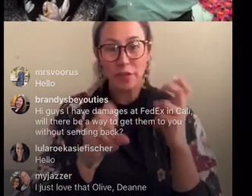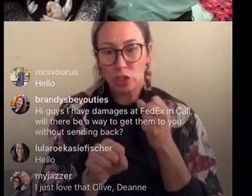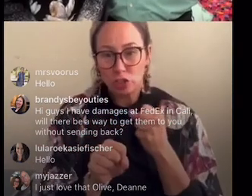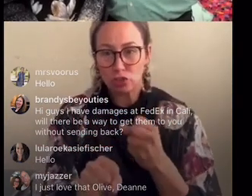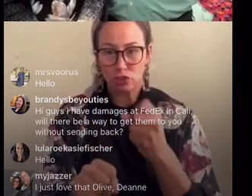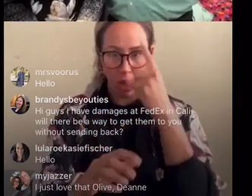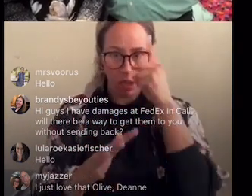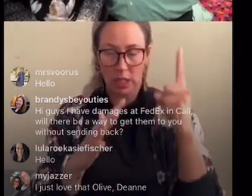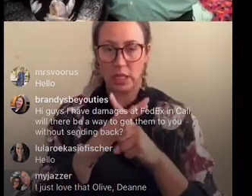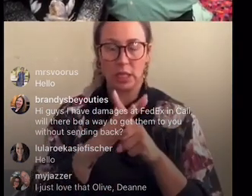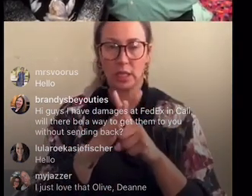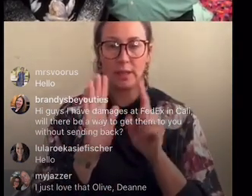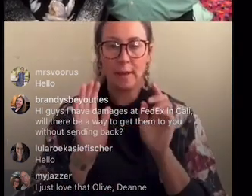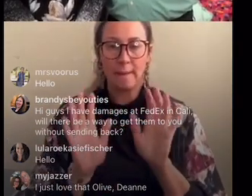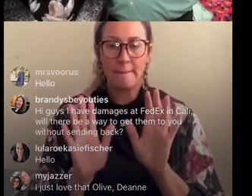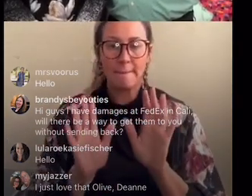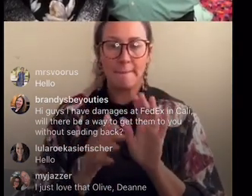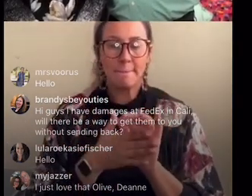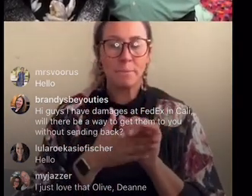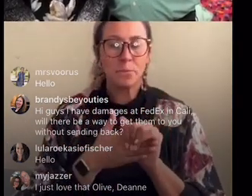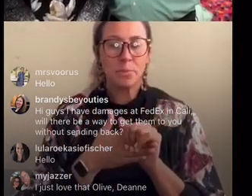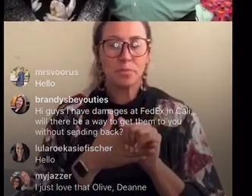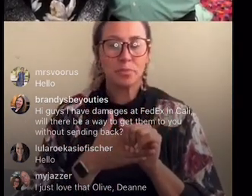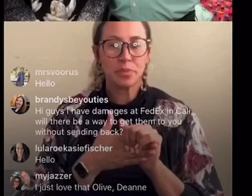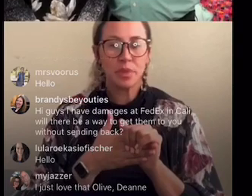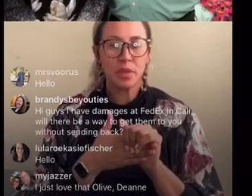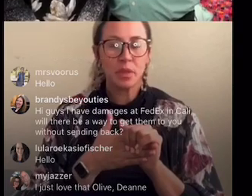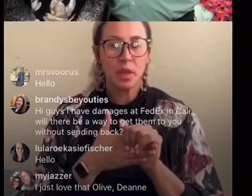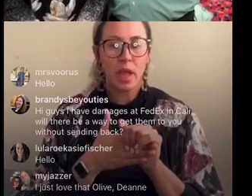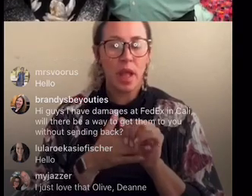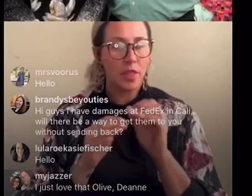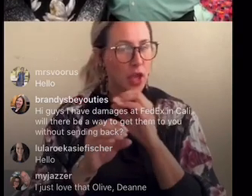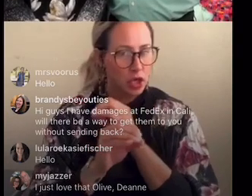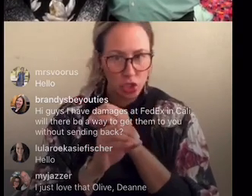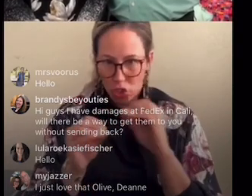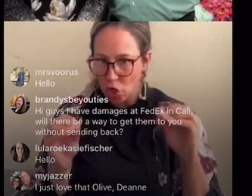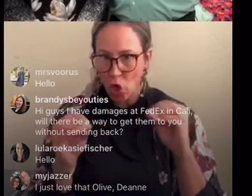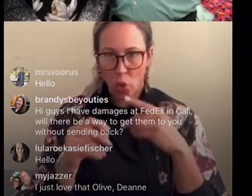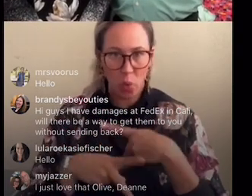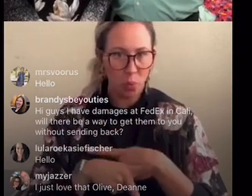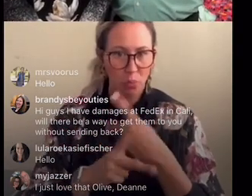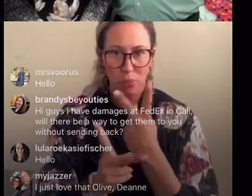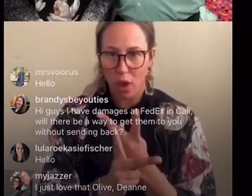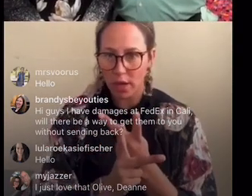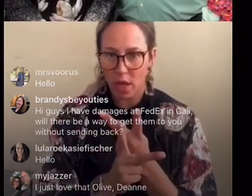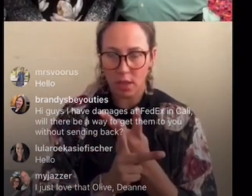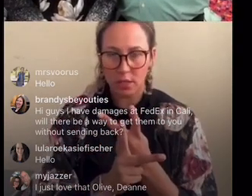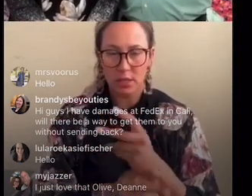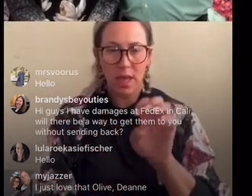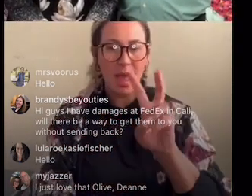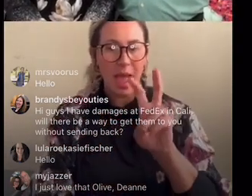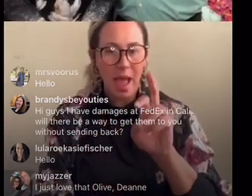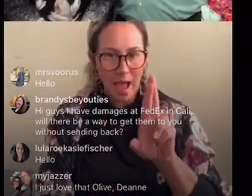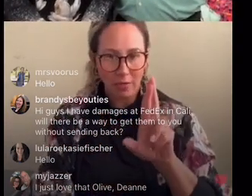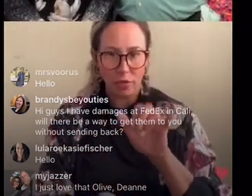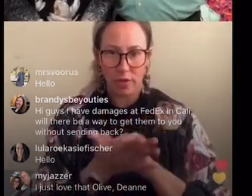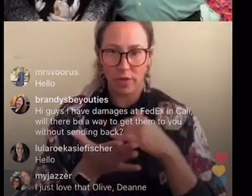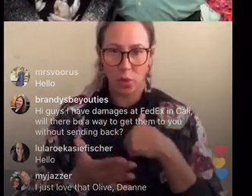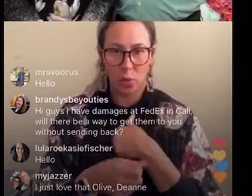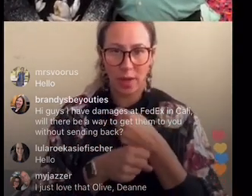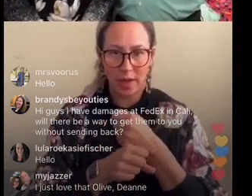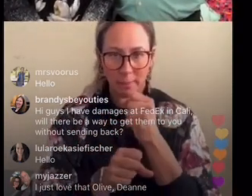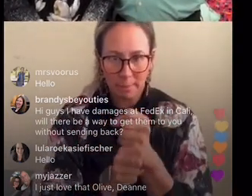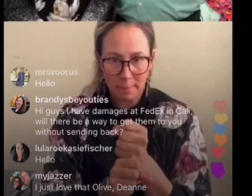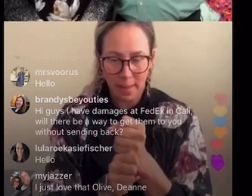this. That there is no product ever that we make that is